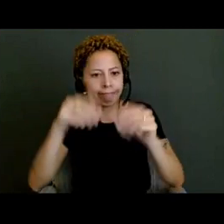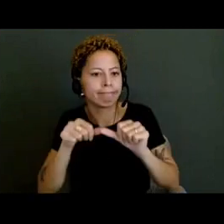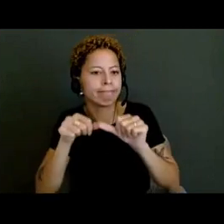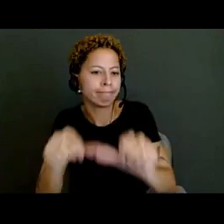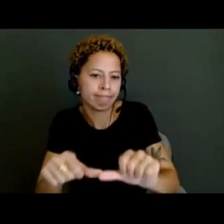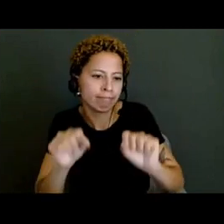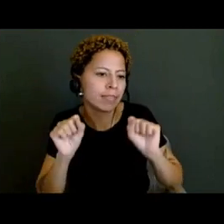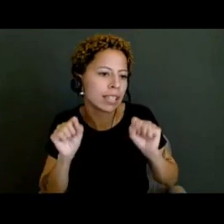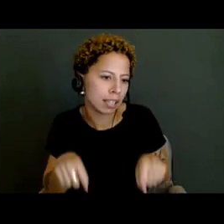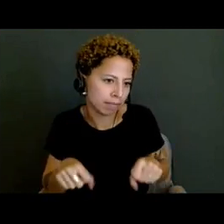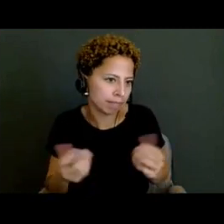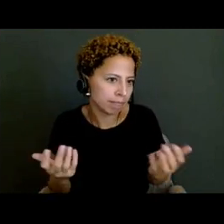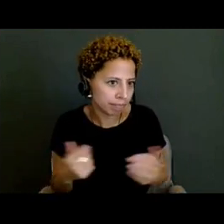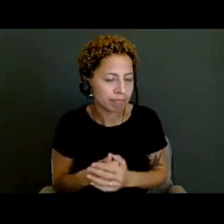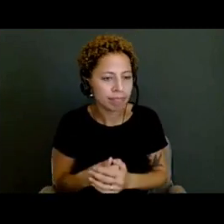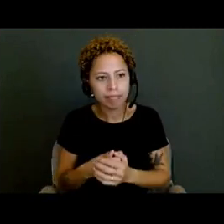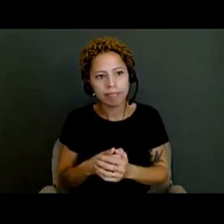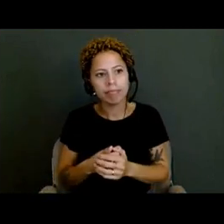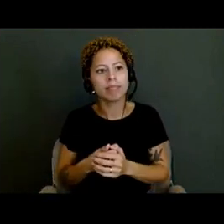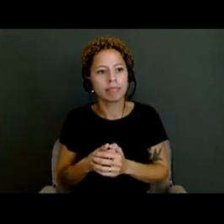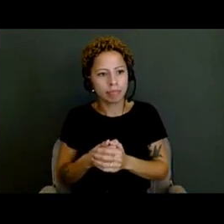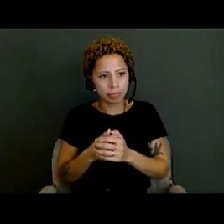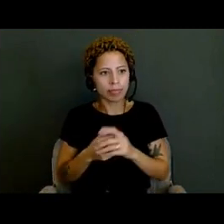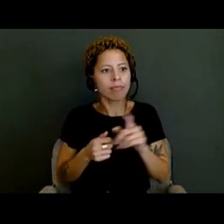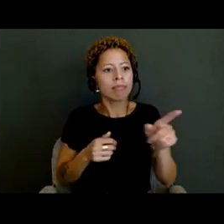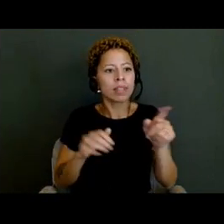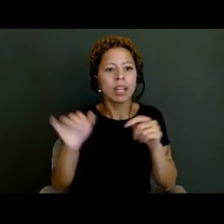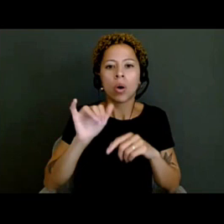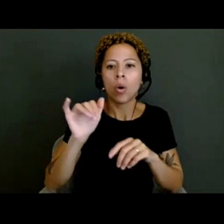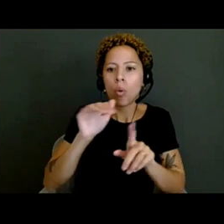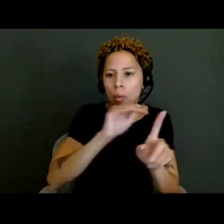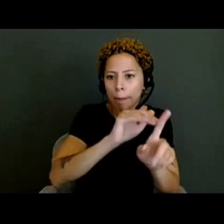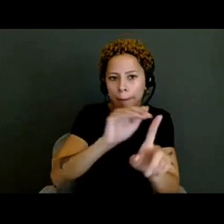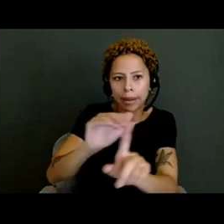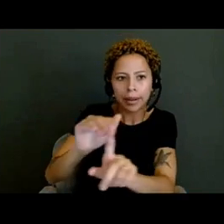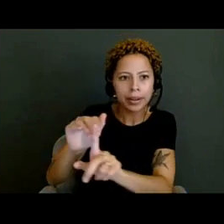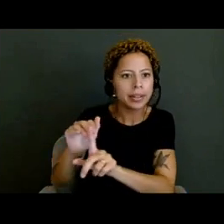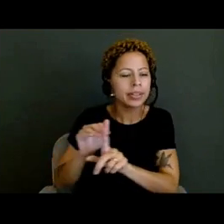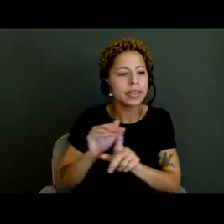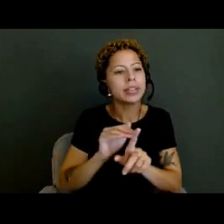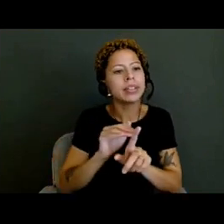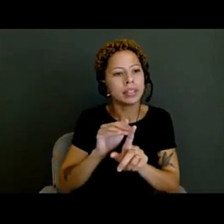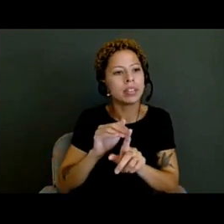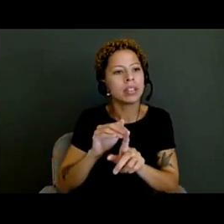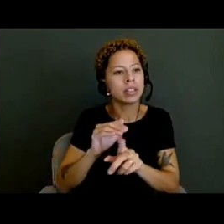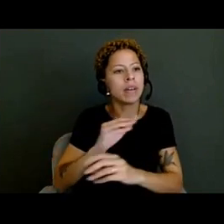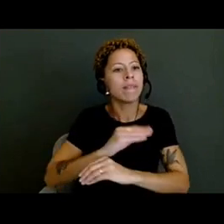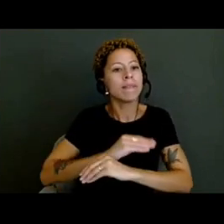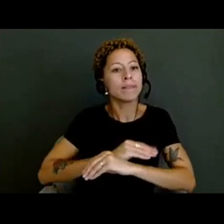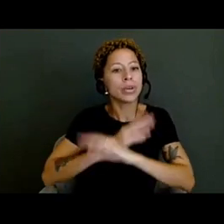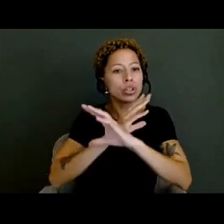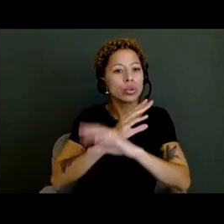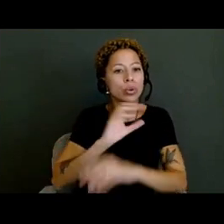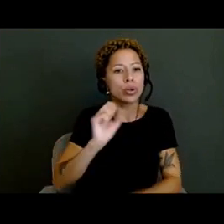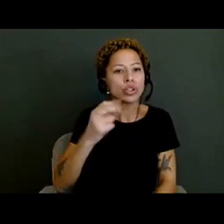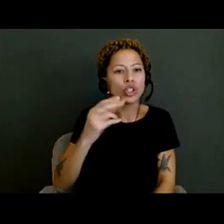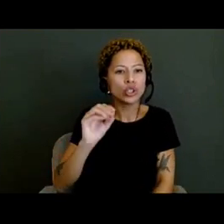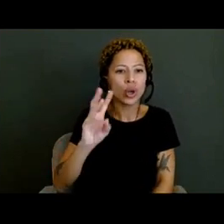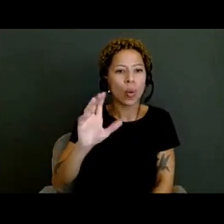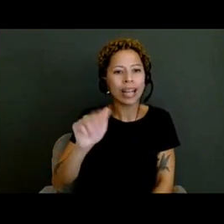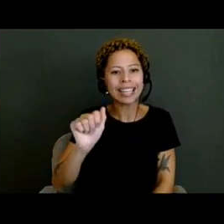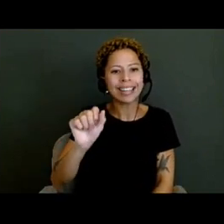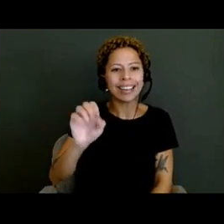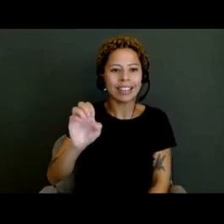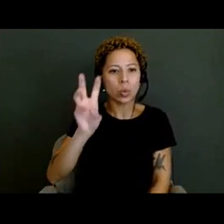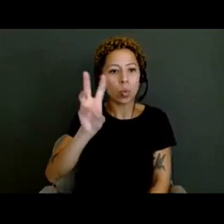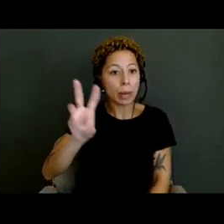And then just a quick reminder as well, as Tracy is sharing the links for you, our virtual showcase website has all the information. So